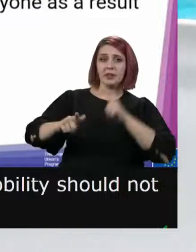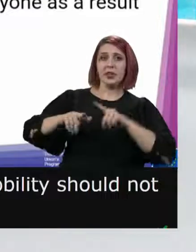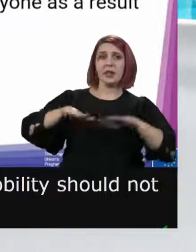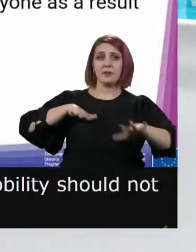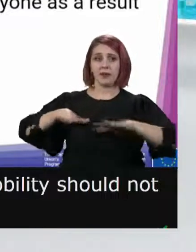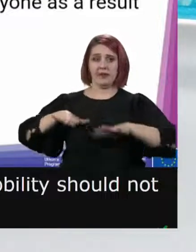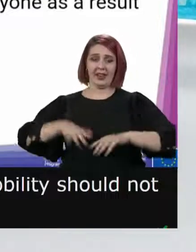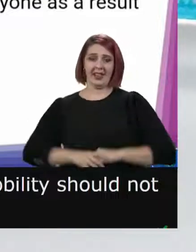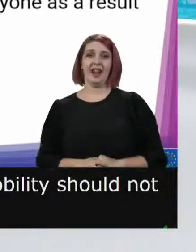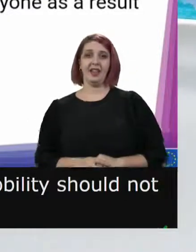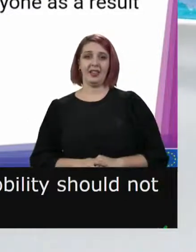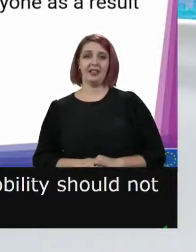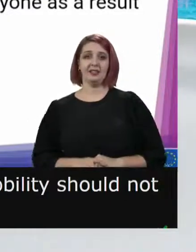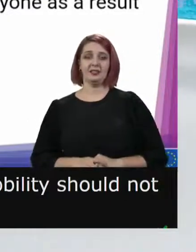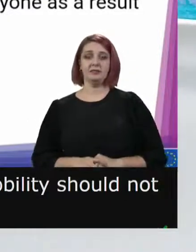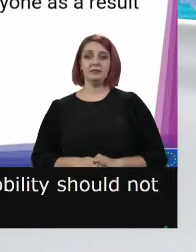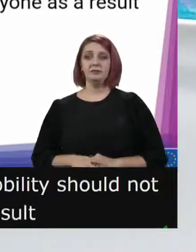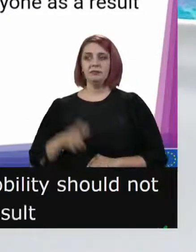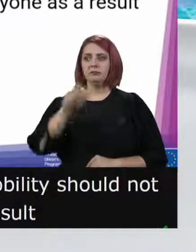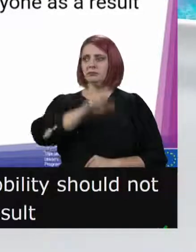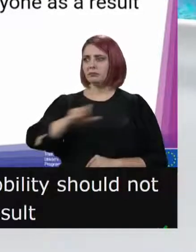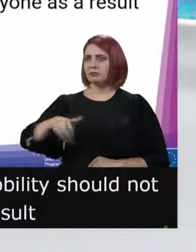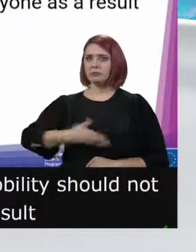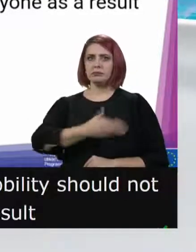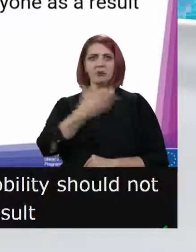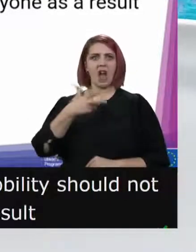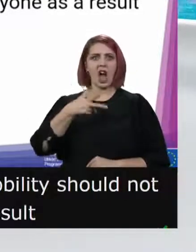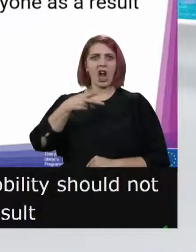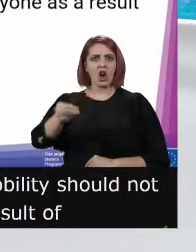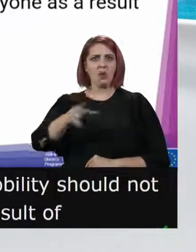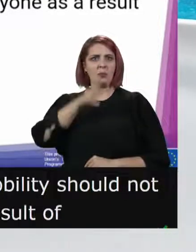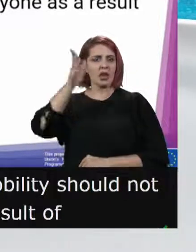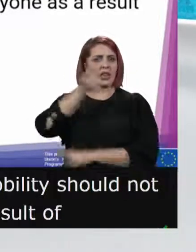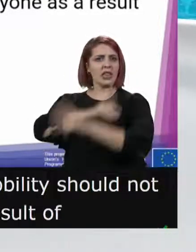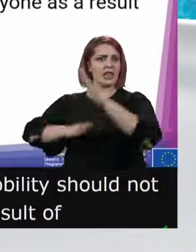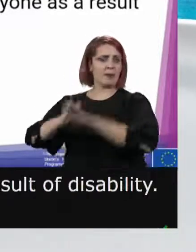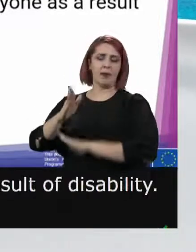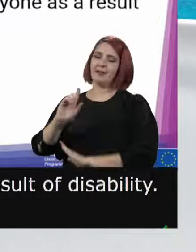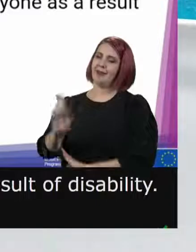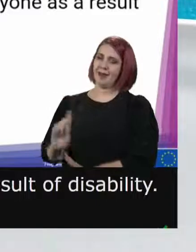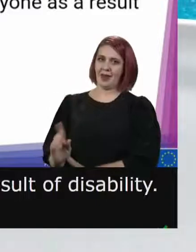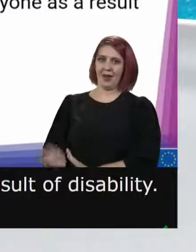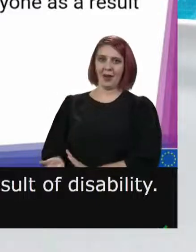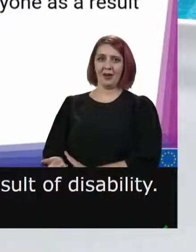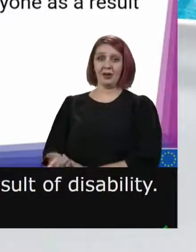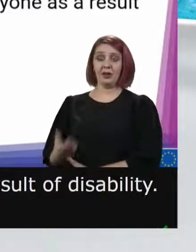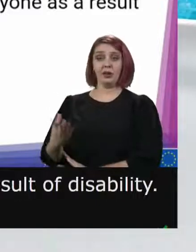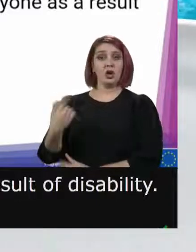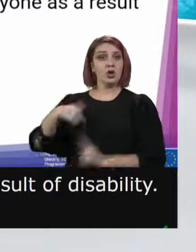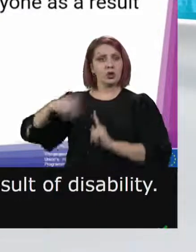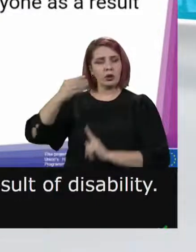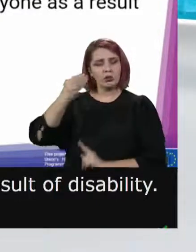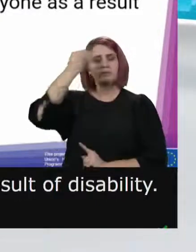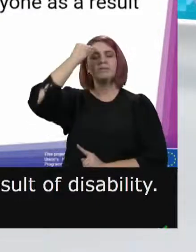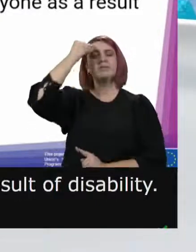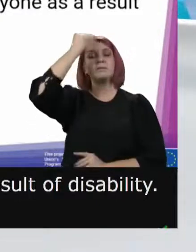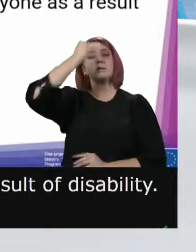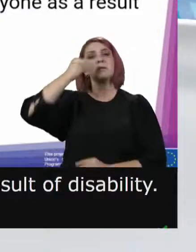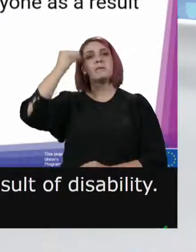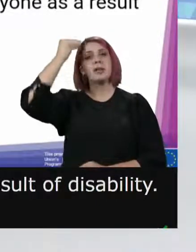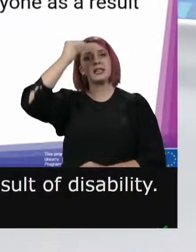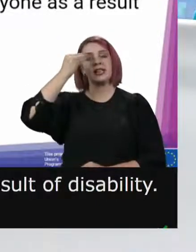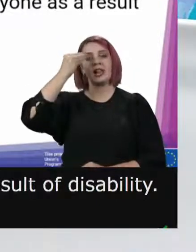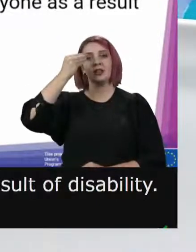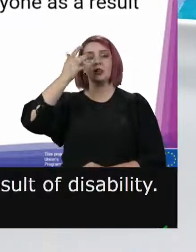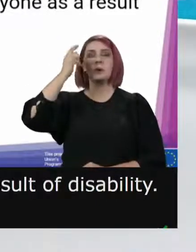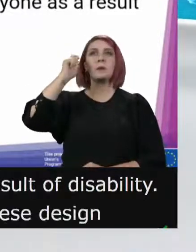anyone as a result of disability. And with that thought in mind, I think many of these design concepts